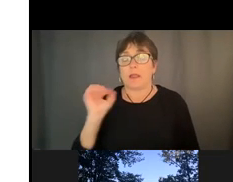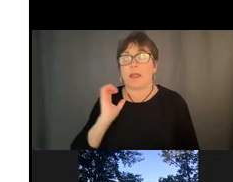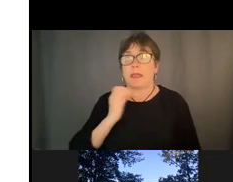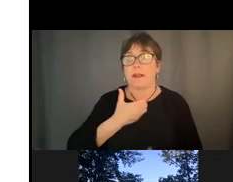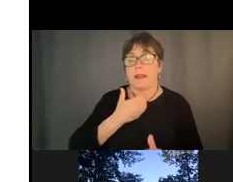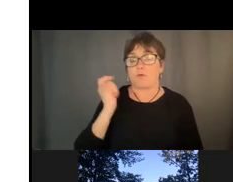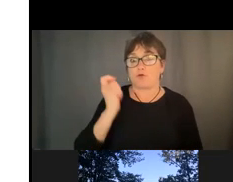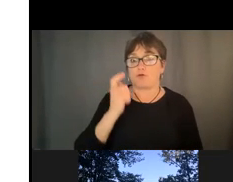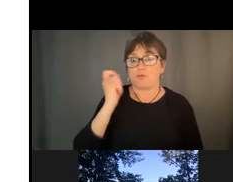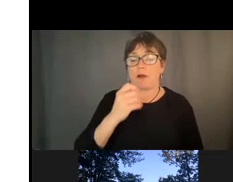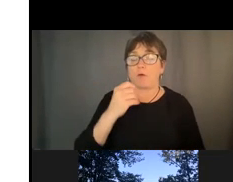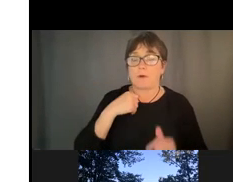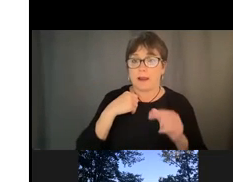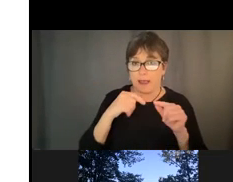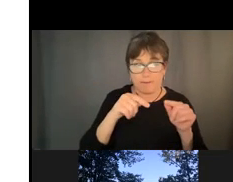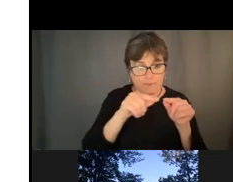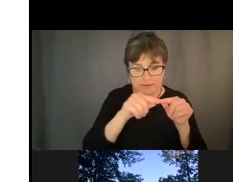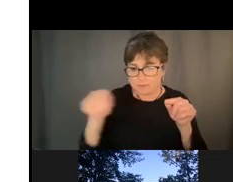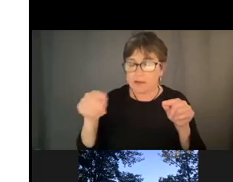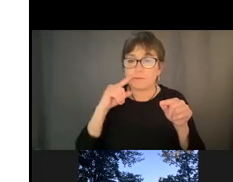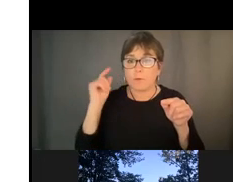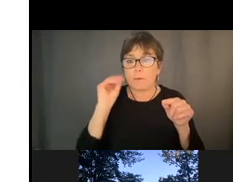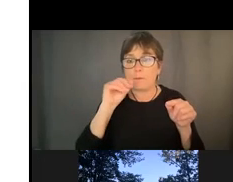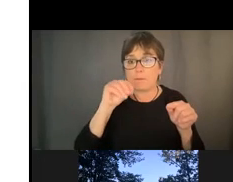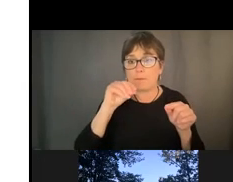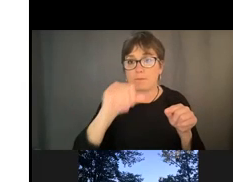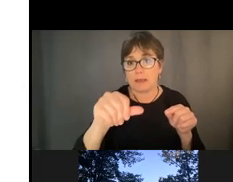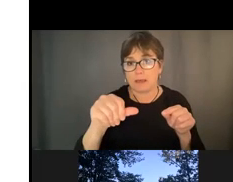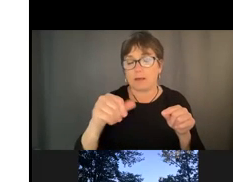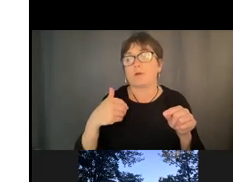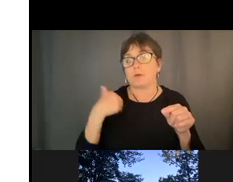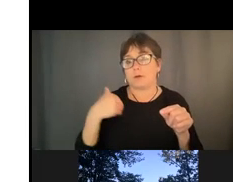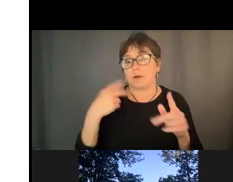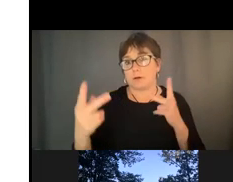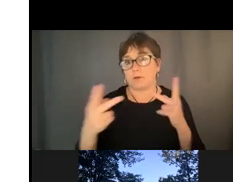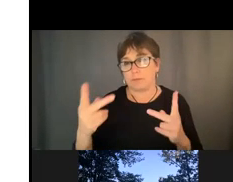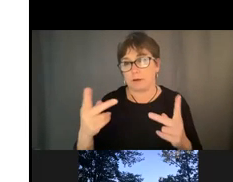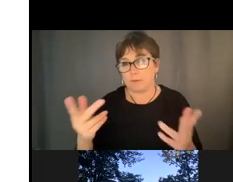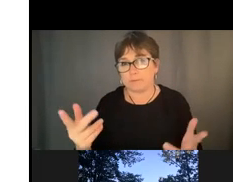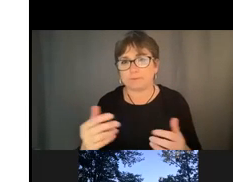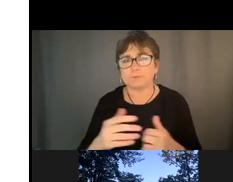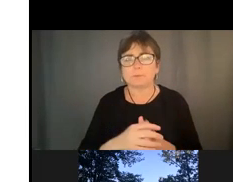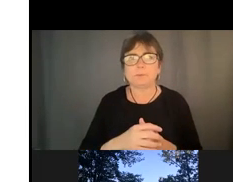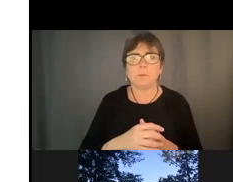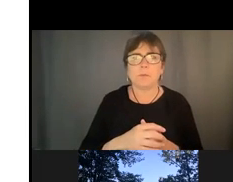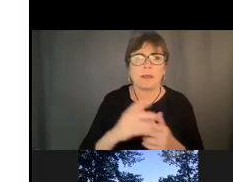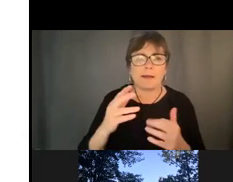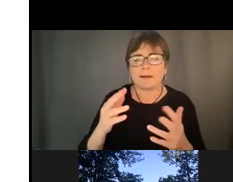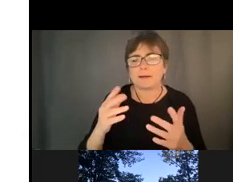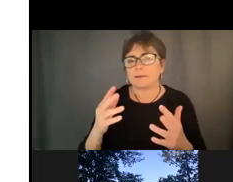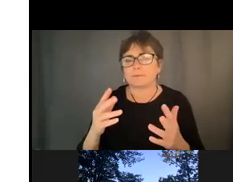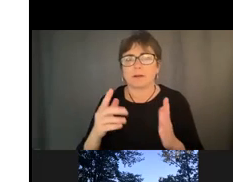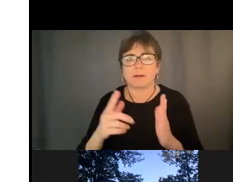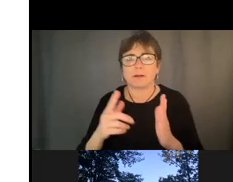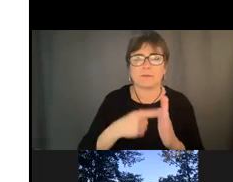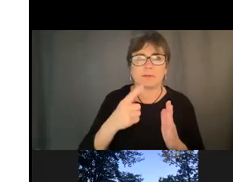to participate and have the necessary supports. So usually that's a care attendant or parent. Maybe they don't need